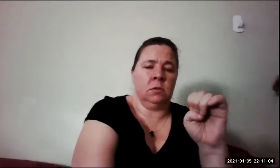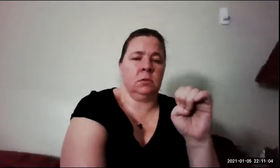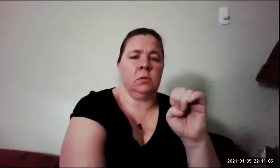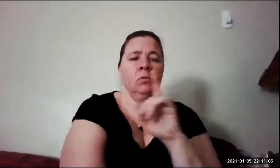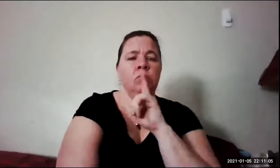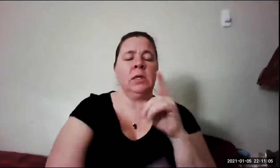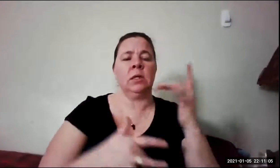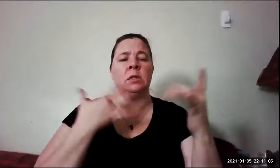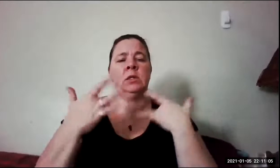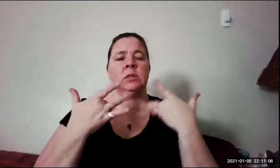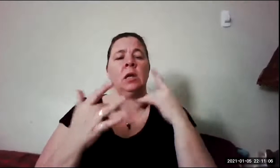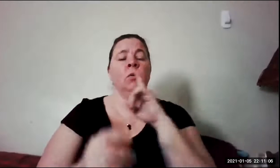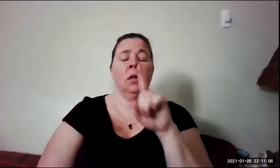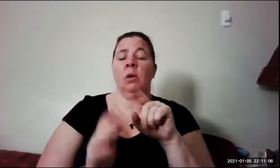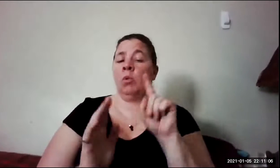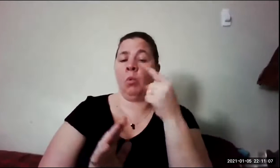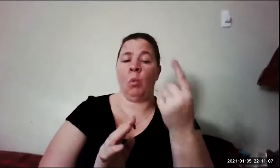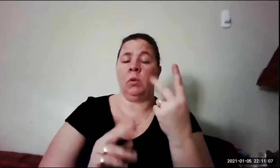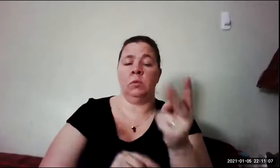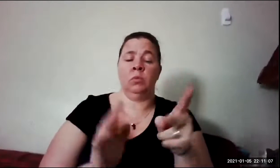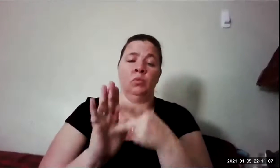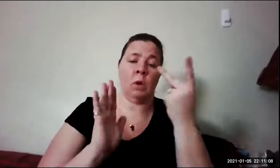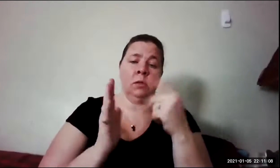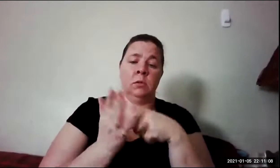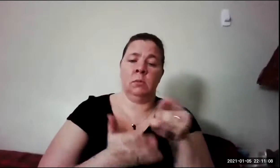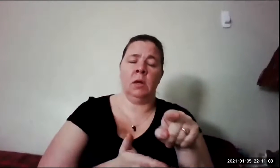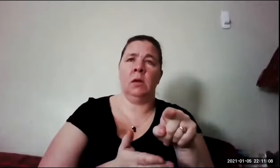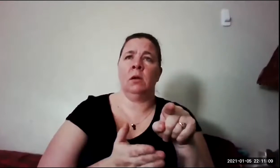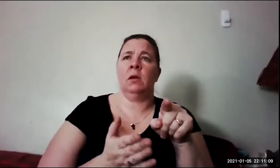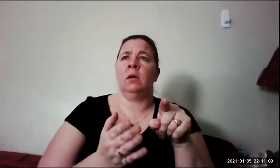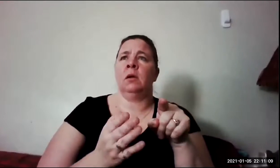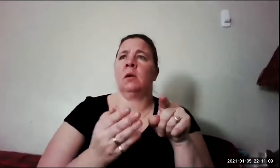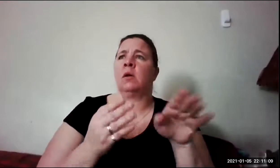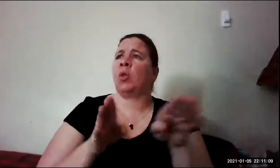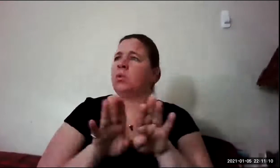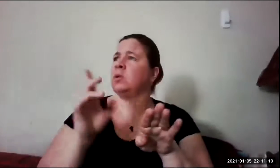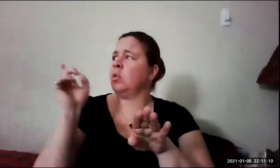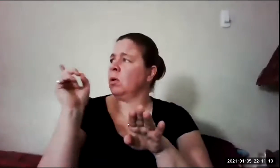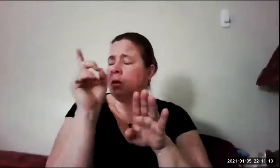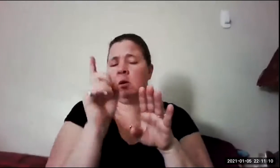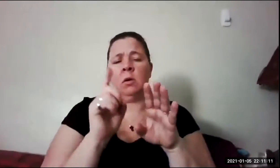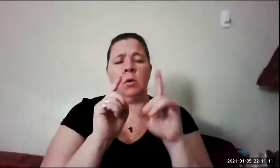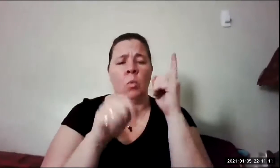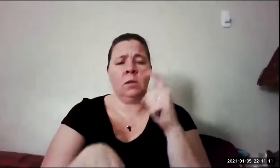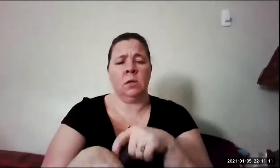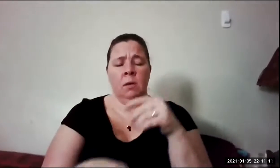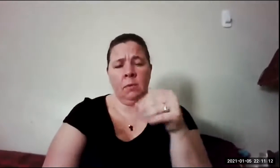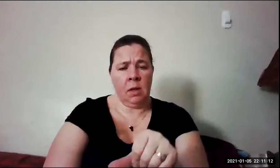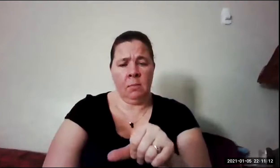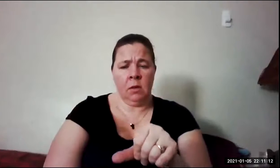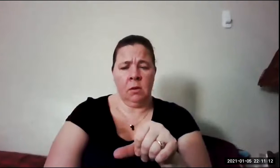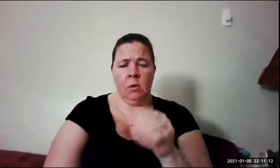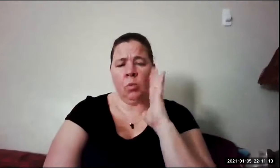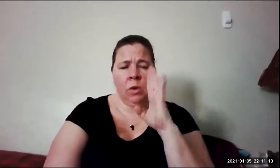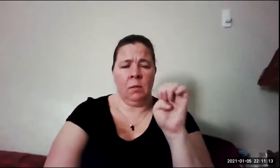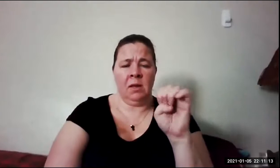only twice you pay as a founder for now, and then when we launch a one-time payment, which will only be in a